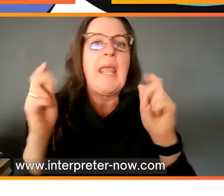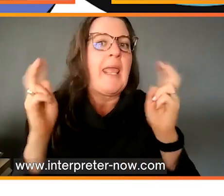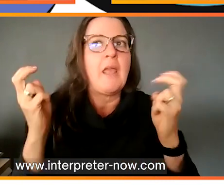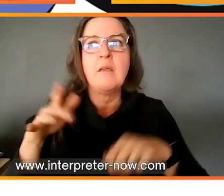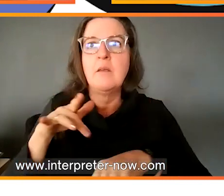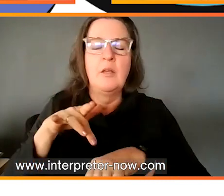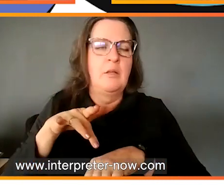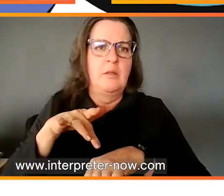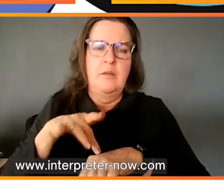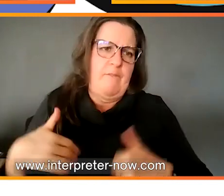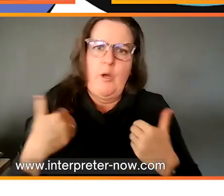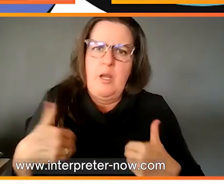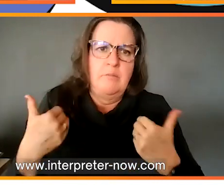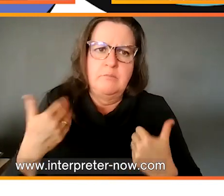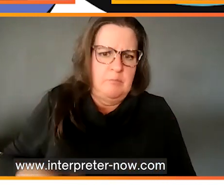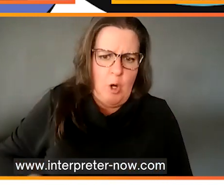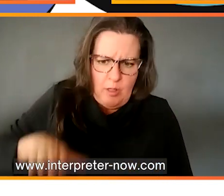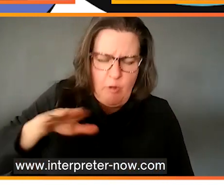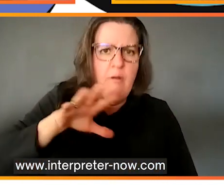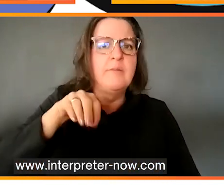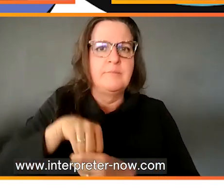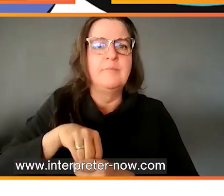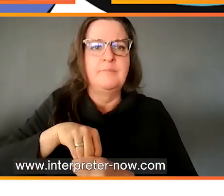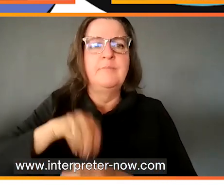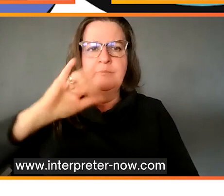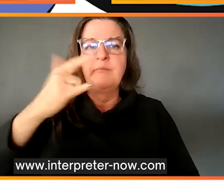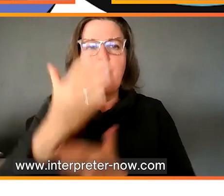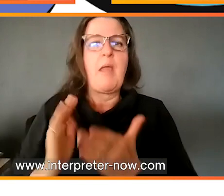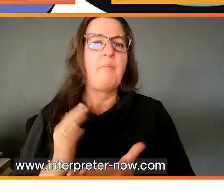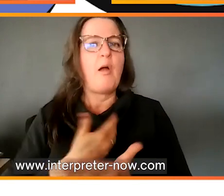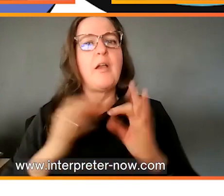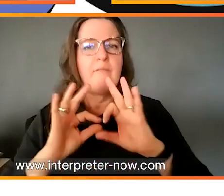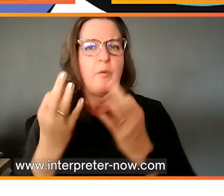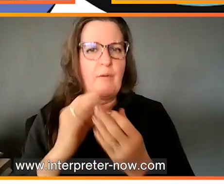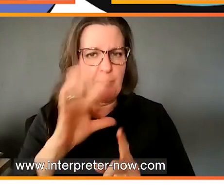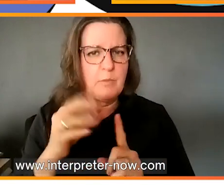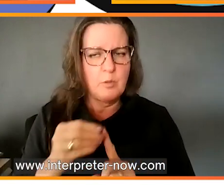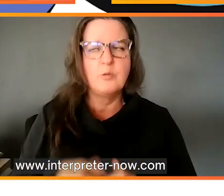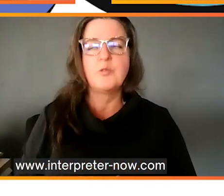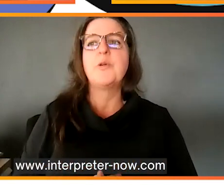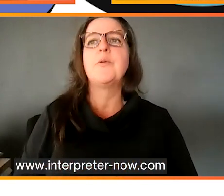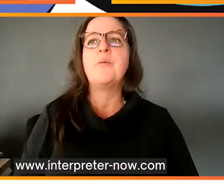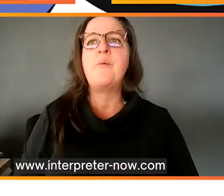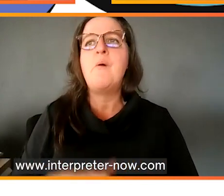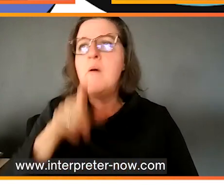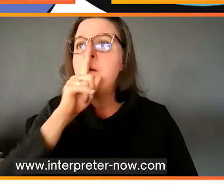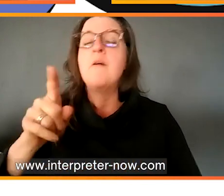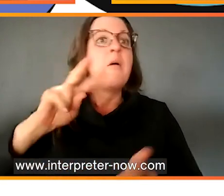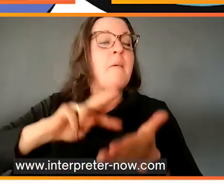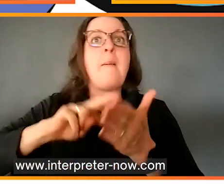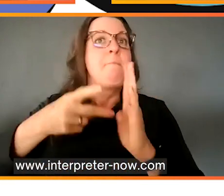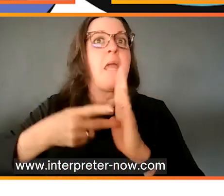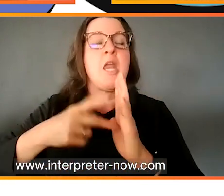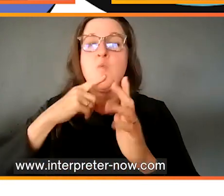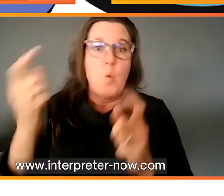culture. And it wasn't, winning at all costs. It wasn't sort of cage match. Let me, trick you. It was